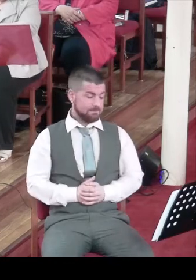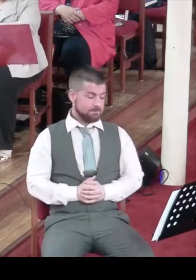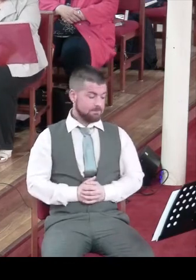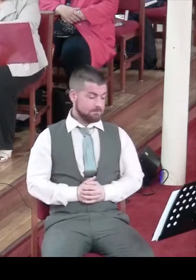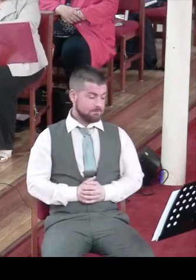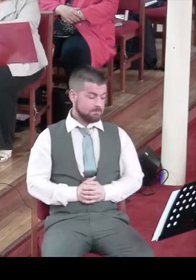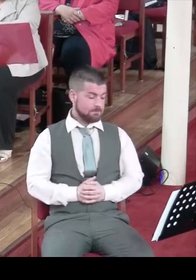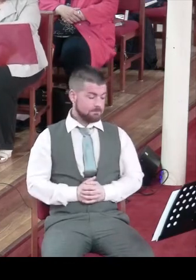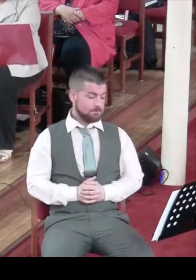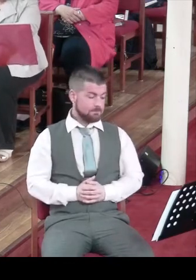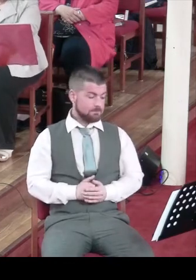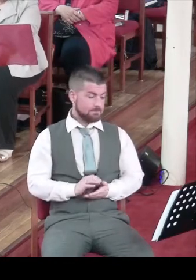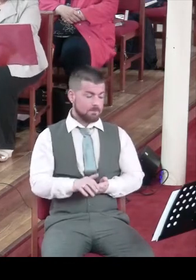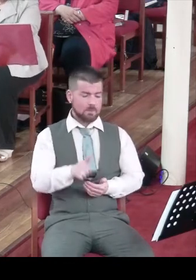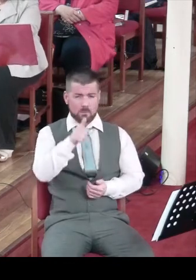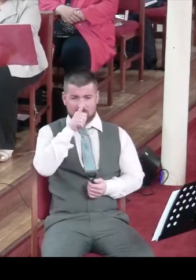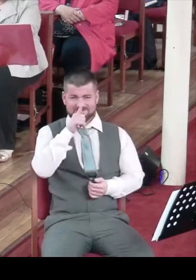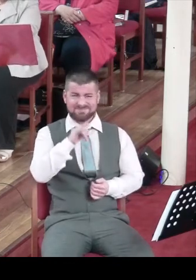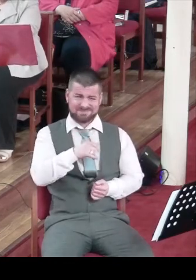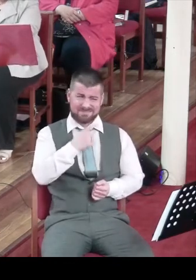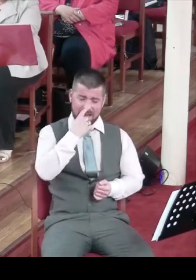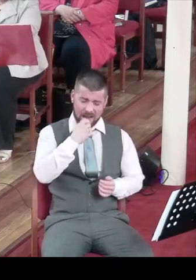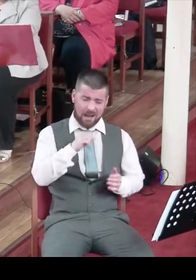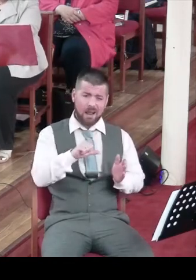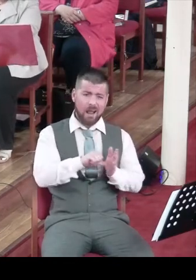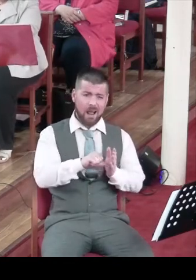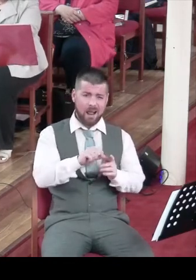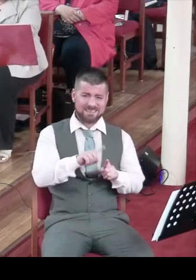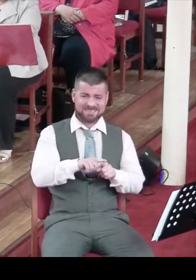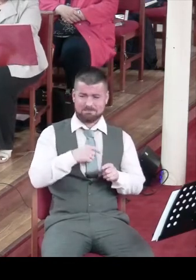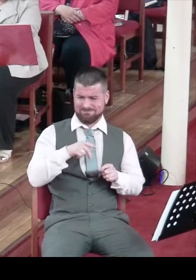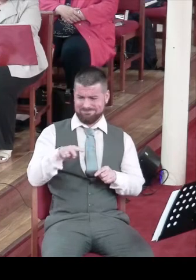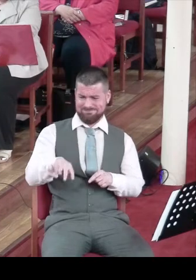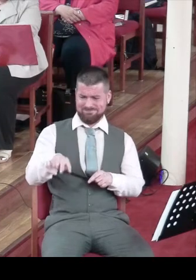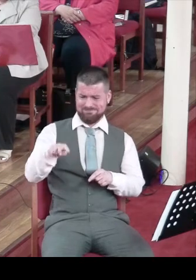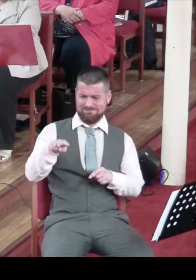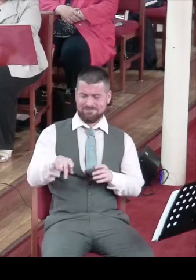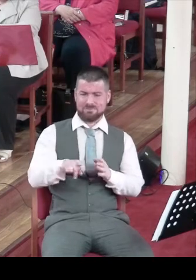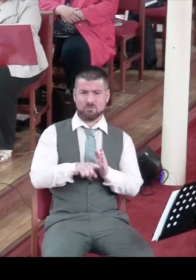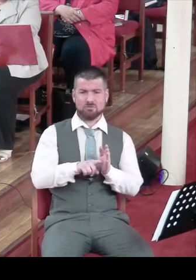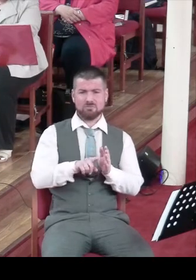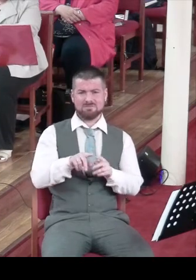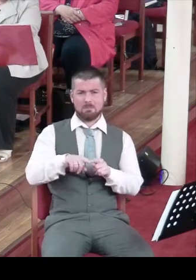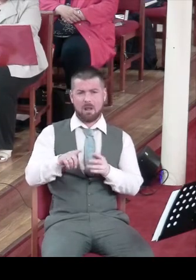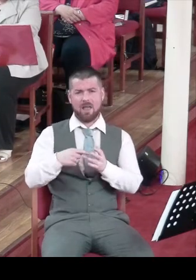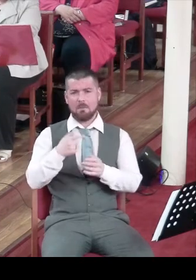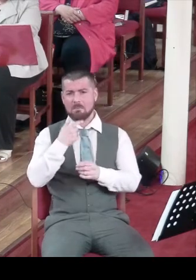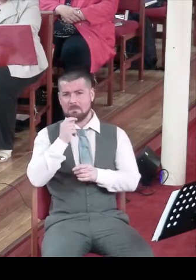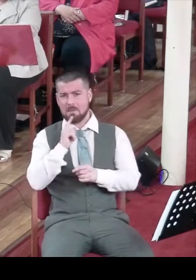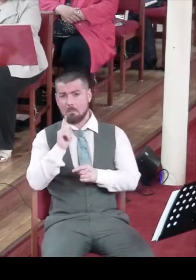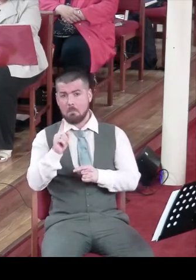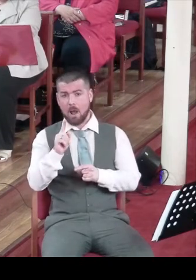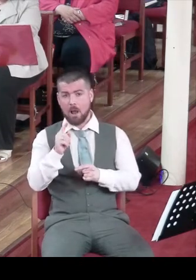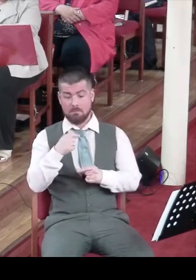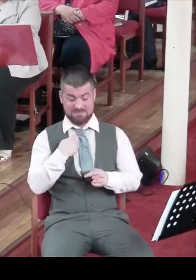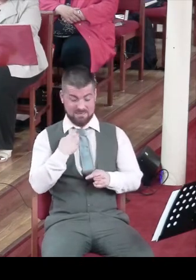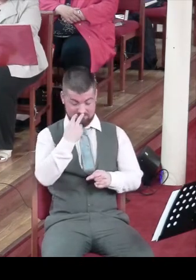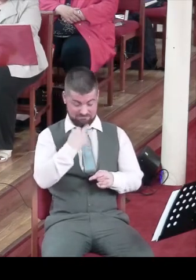For oh, how we can be harsh at times in judging others, and yet blind to our own